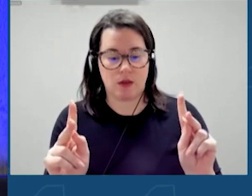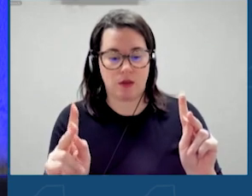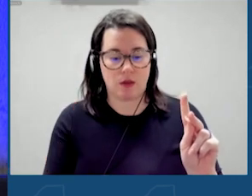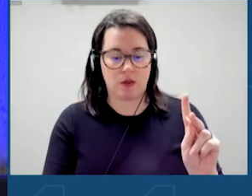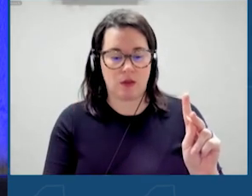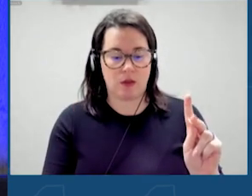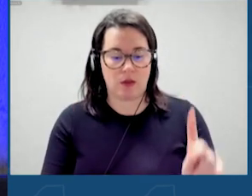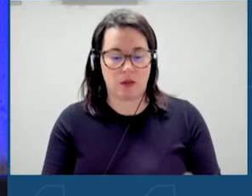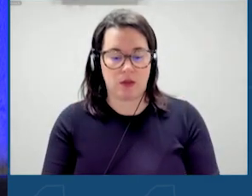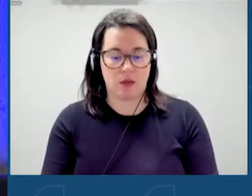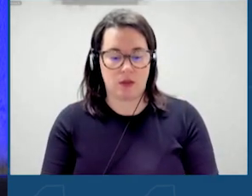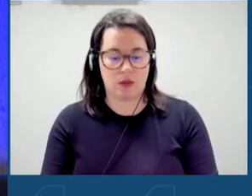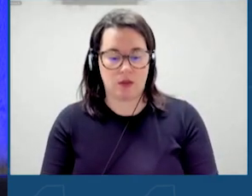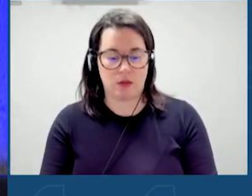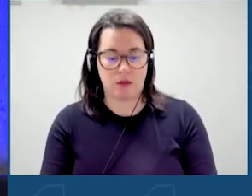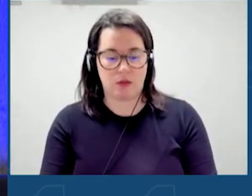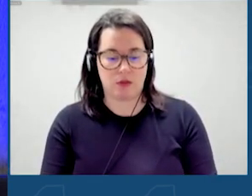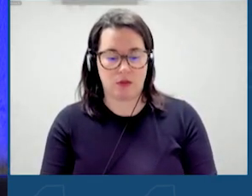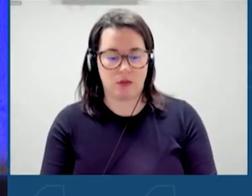that we enjoyed?